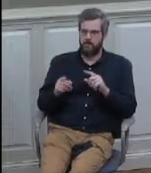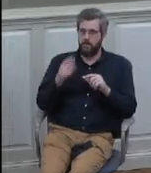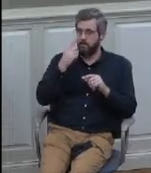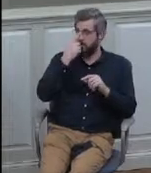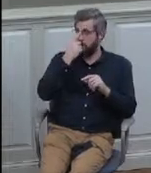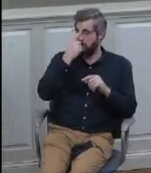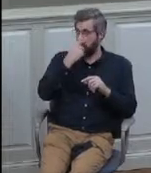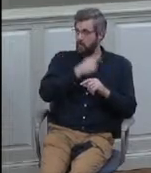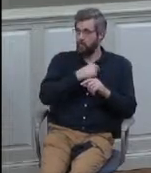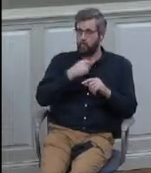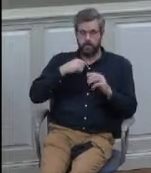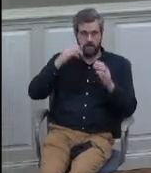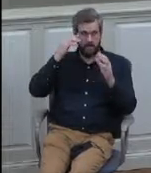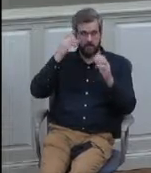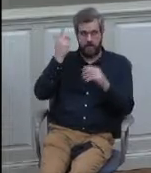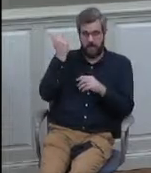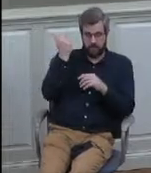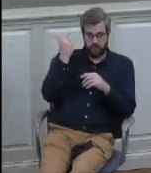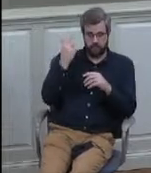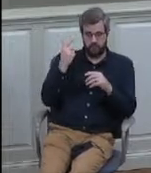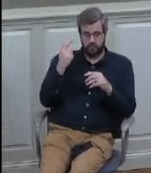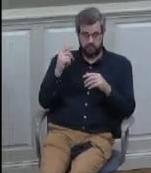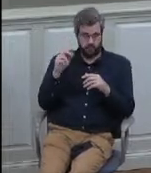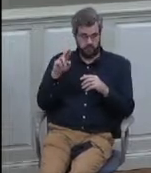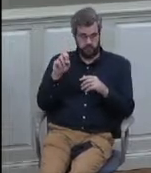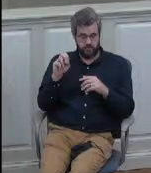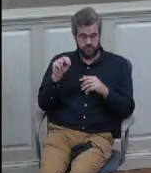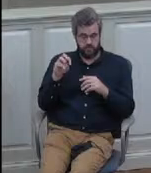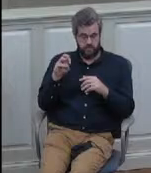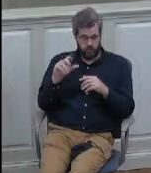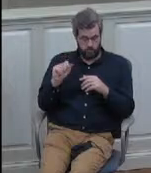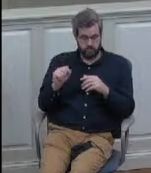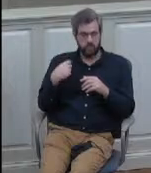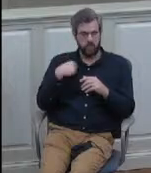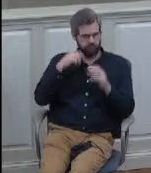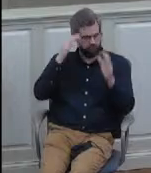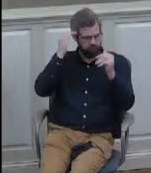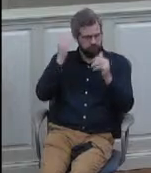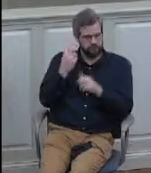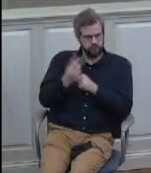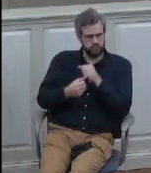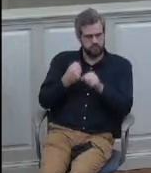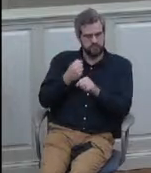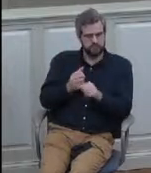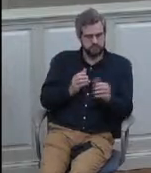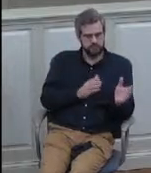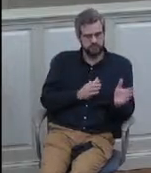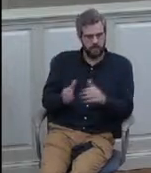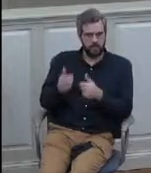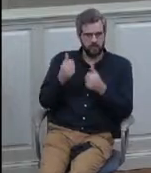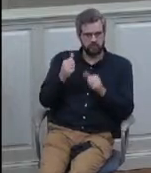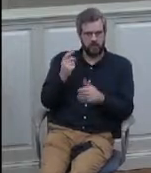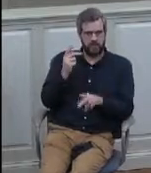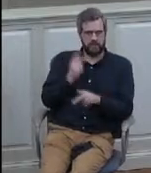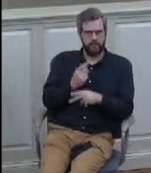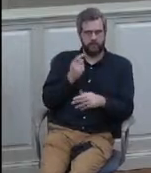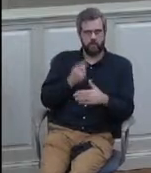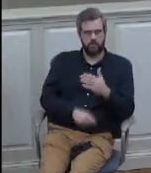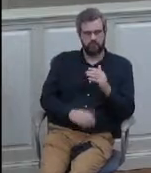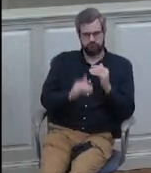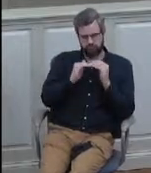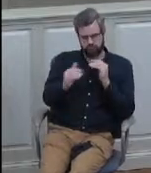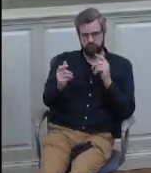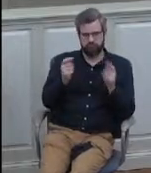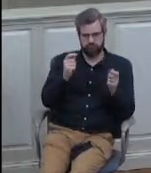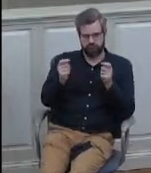we anticipated last year when we did the renewals that we would do a two-year plan to try to get our costs under control